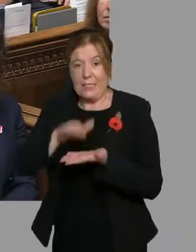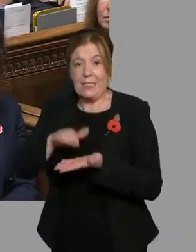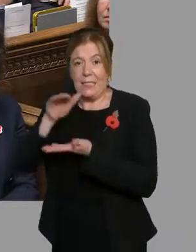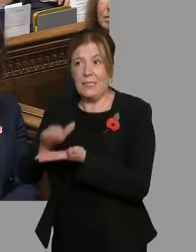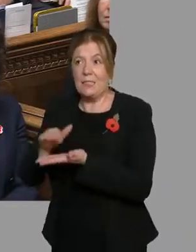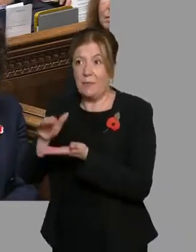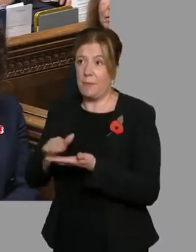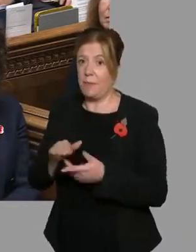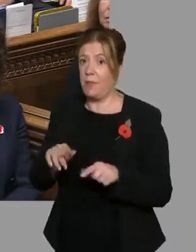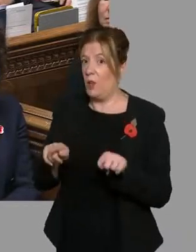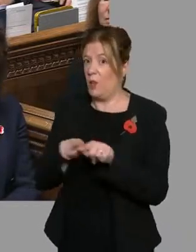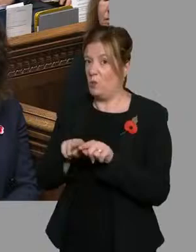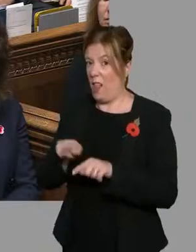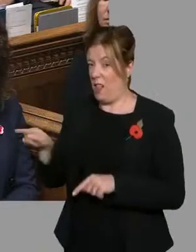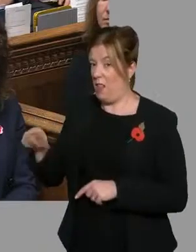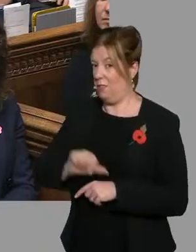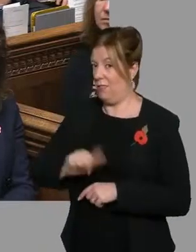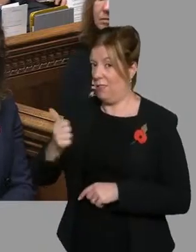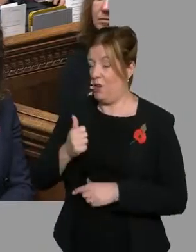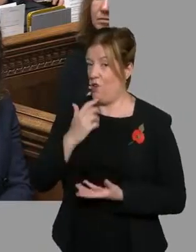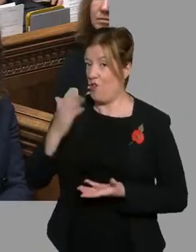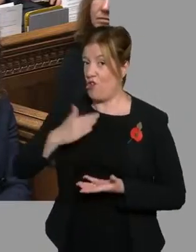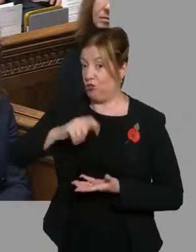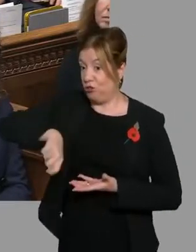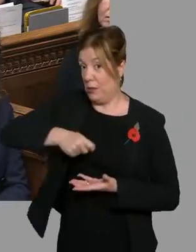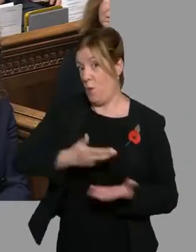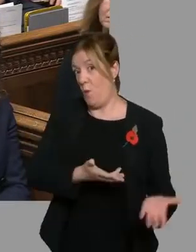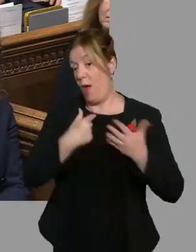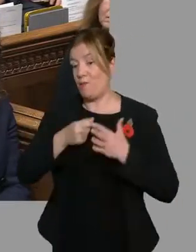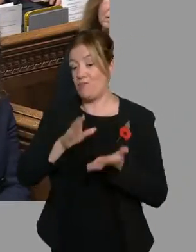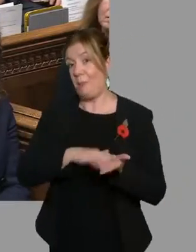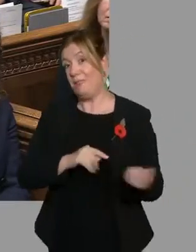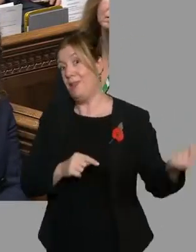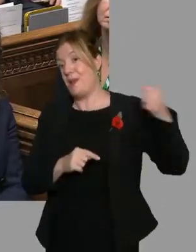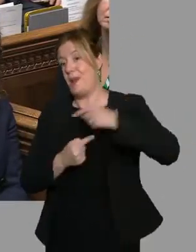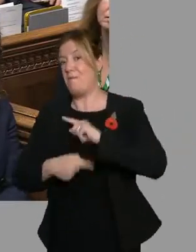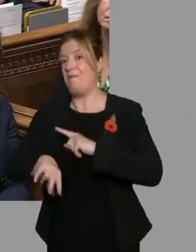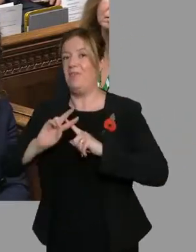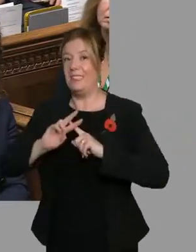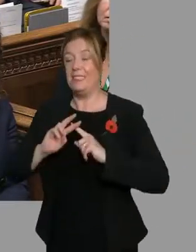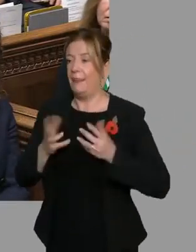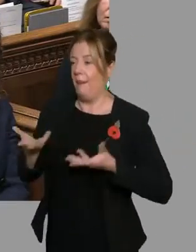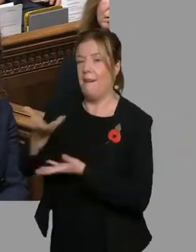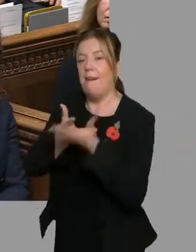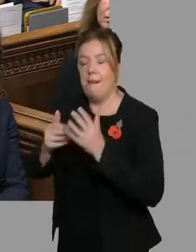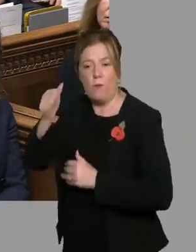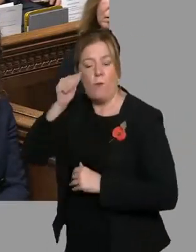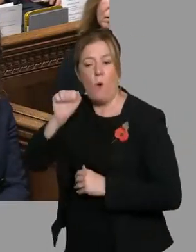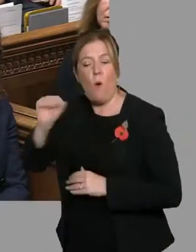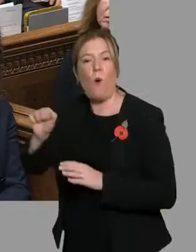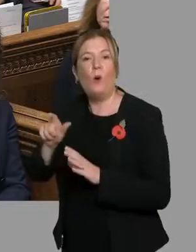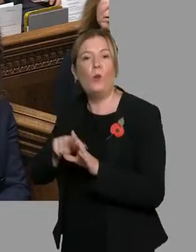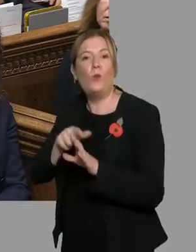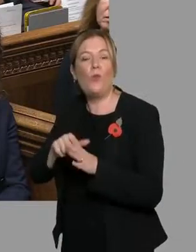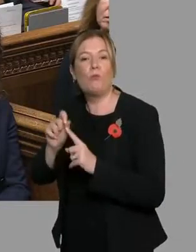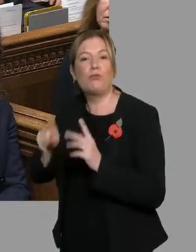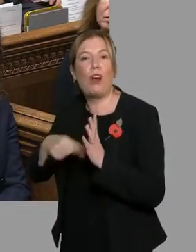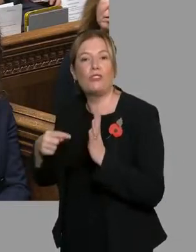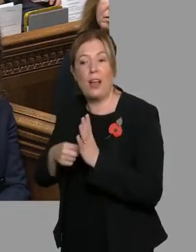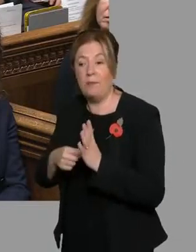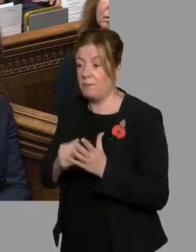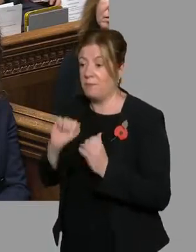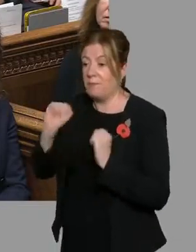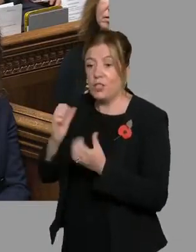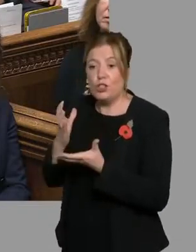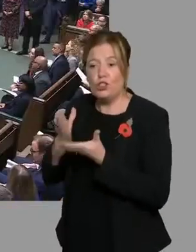Prime Minister join me to discuss their concerns and ensure that organisations in the third sector like theirs get the support that they need as they work tirelessly for